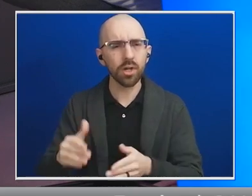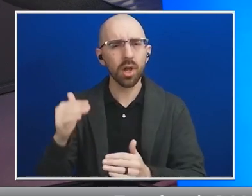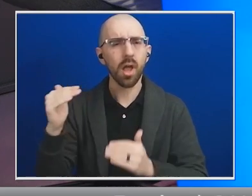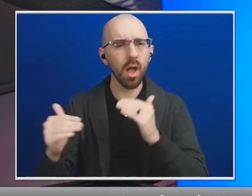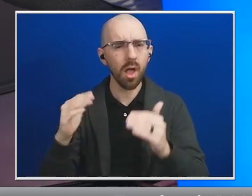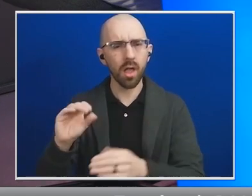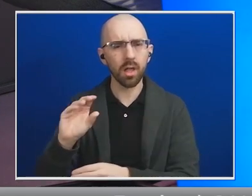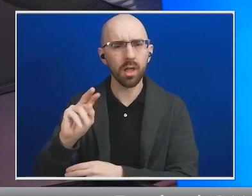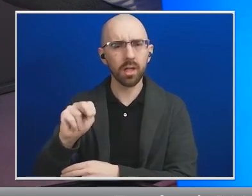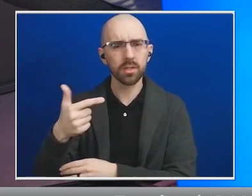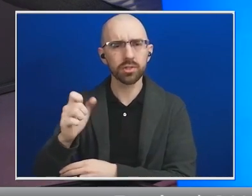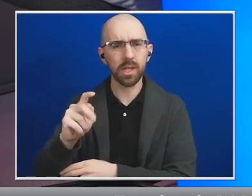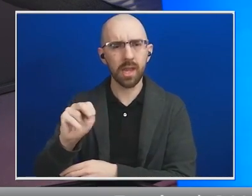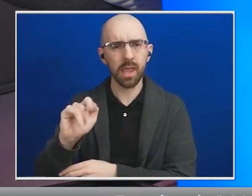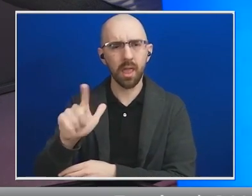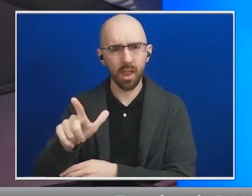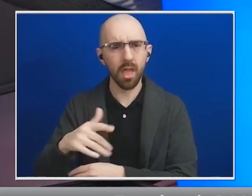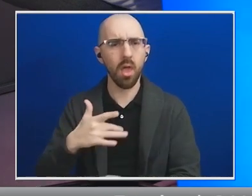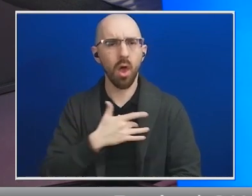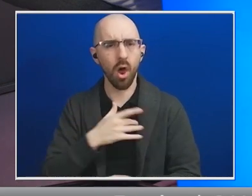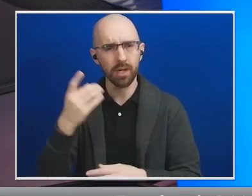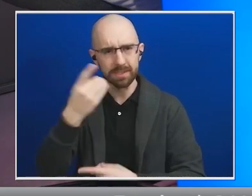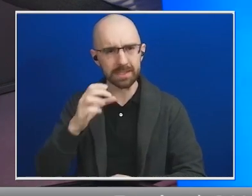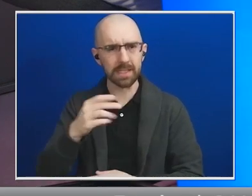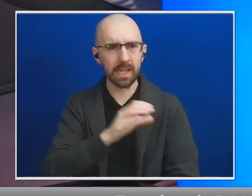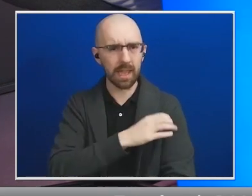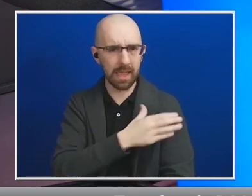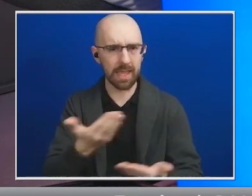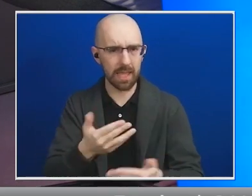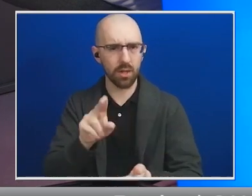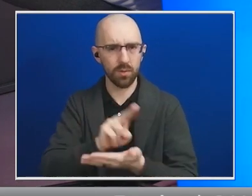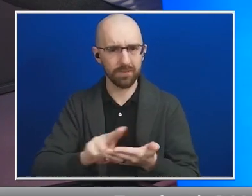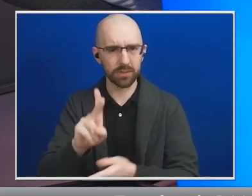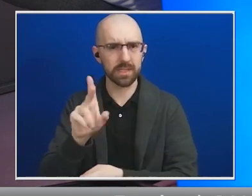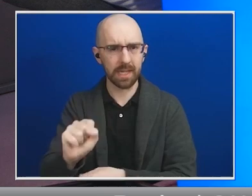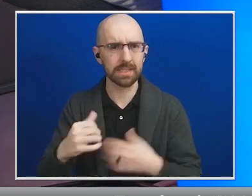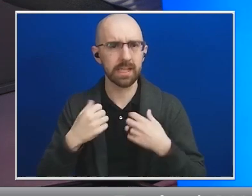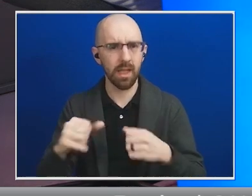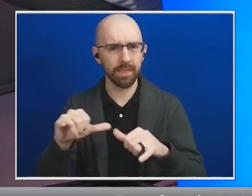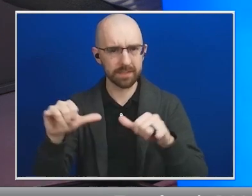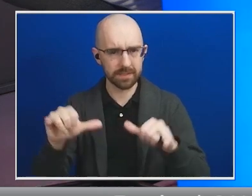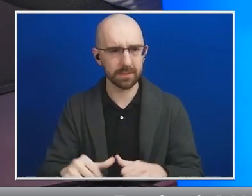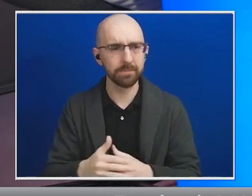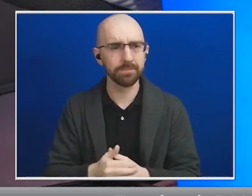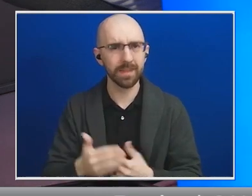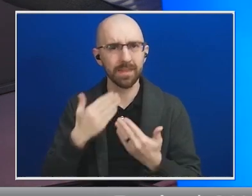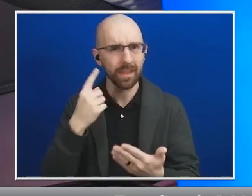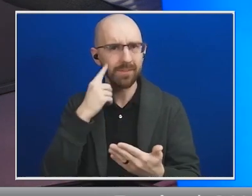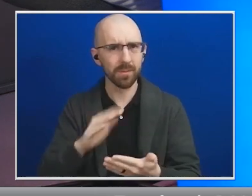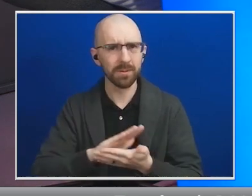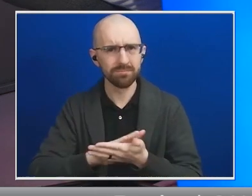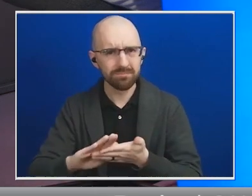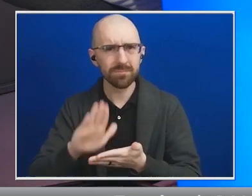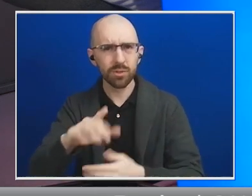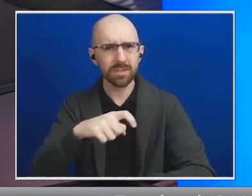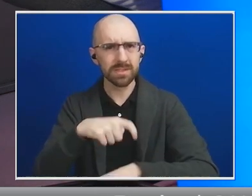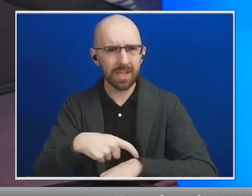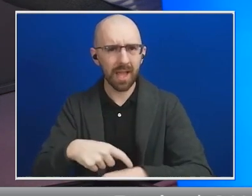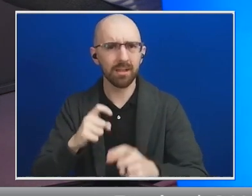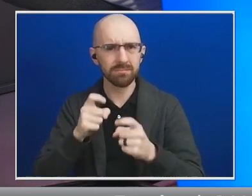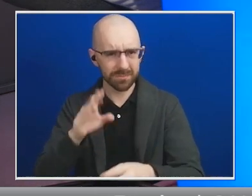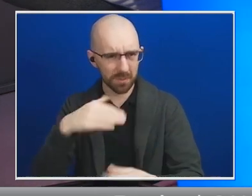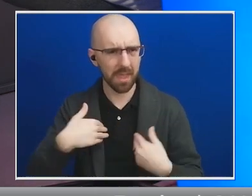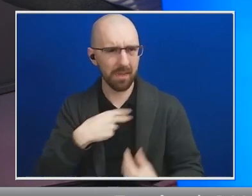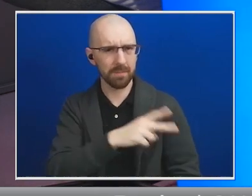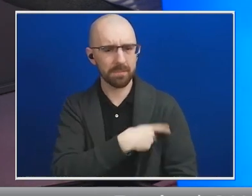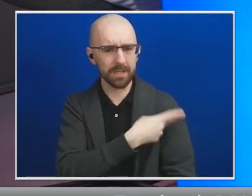Congenital Heart Disease Clinic here at the University of Kansas Health System. Thank you for being so generous with your time. I know you have patients to treat. We will